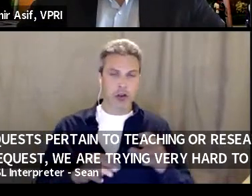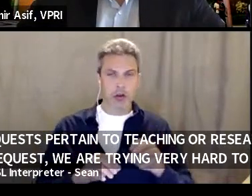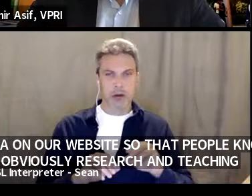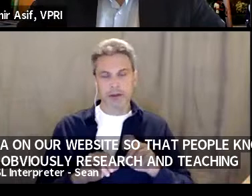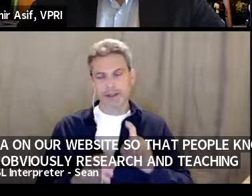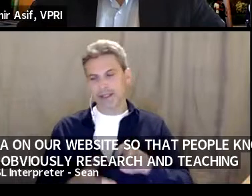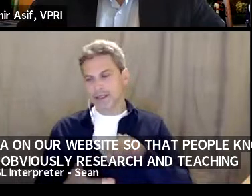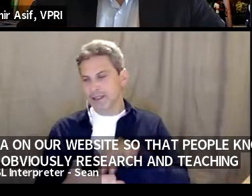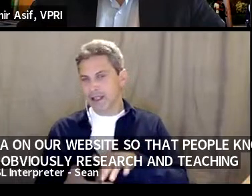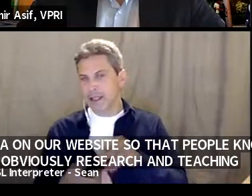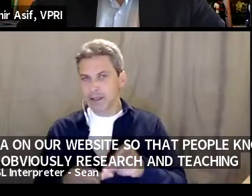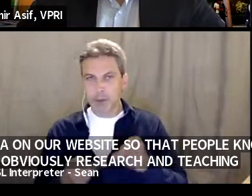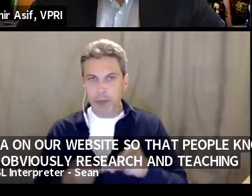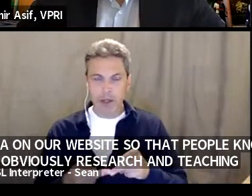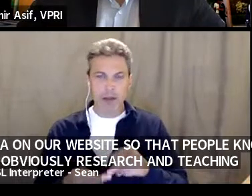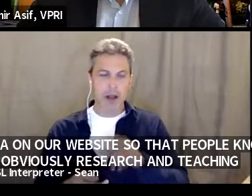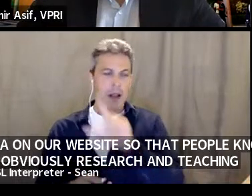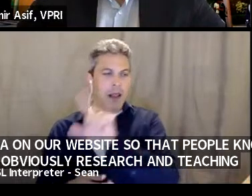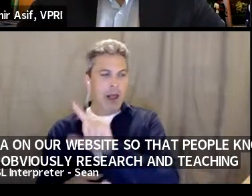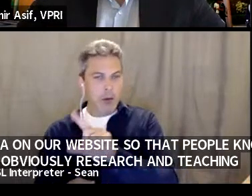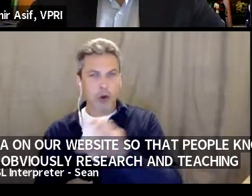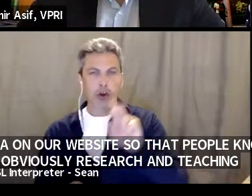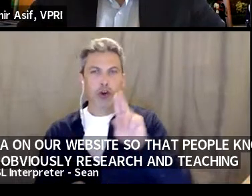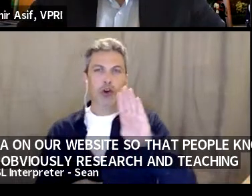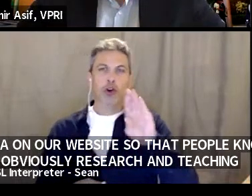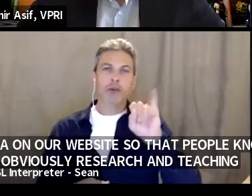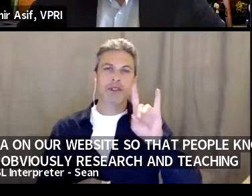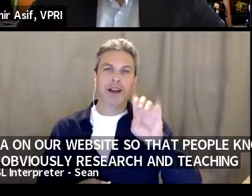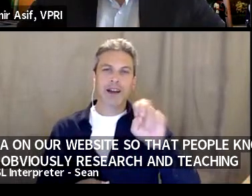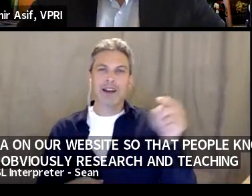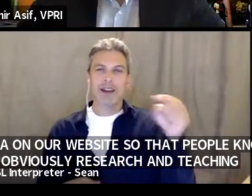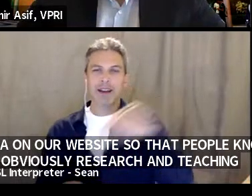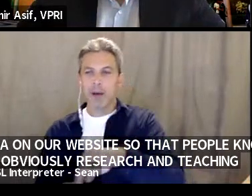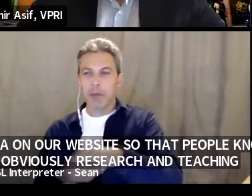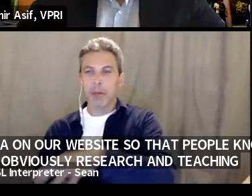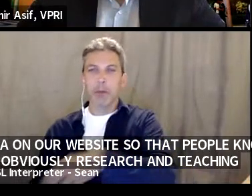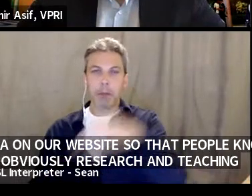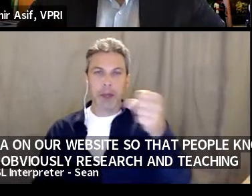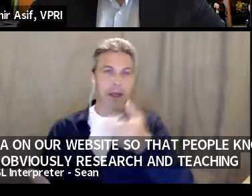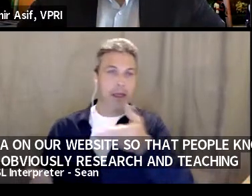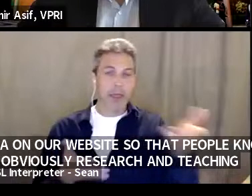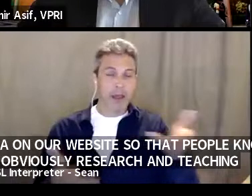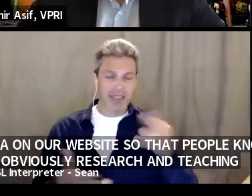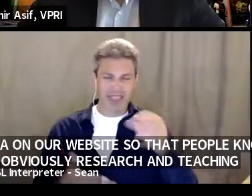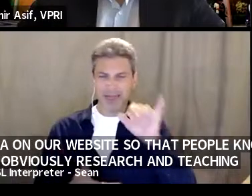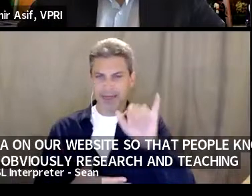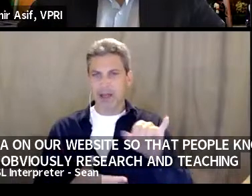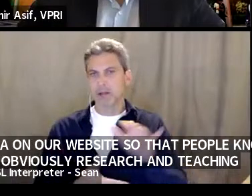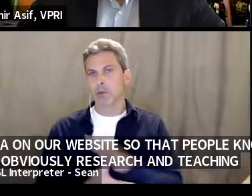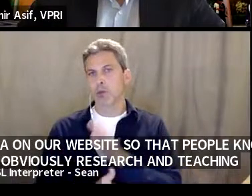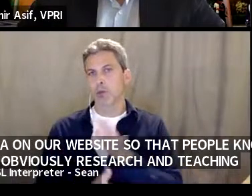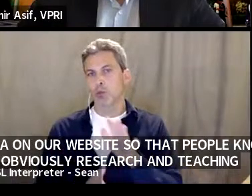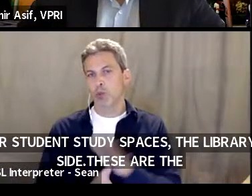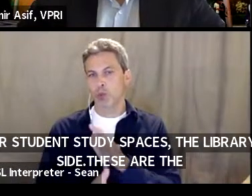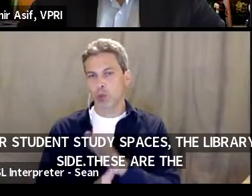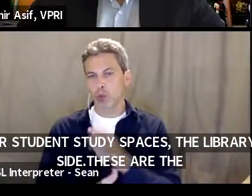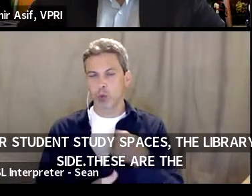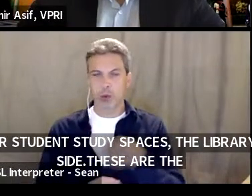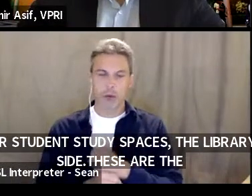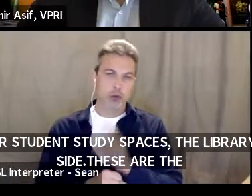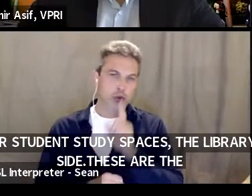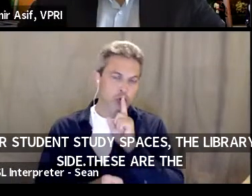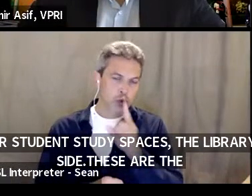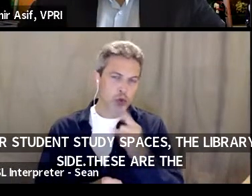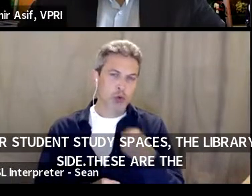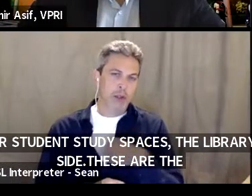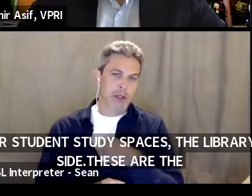library, access, curbside. These are the priorities. Obviously, we want to ensure that we're able to